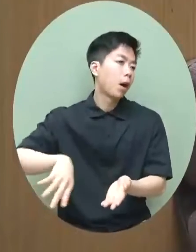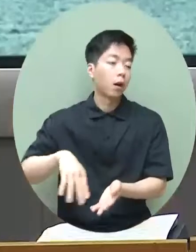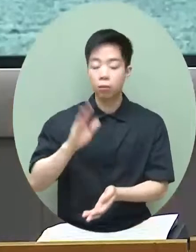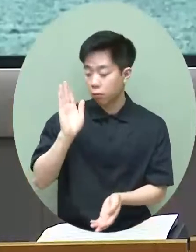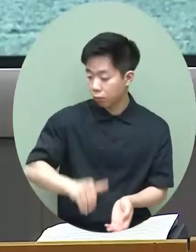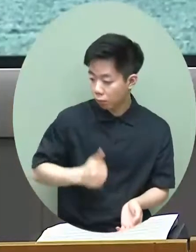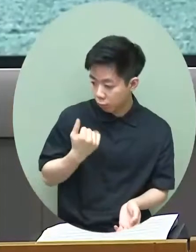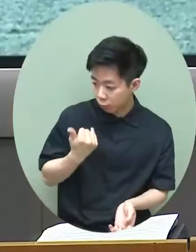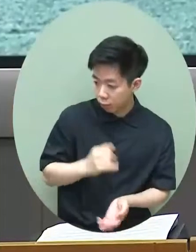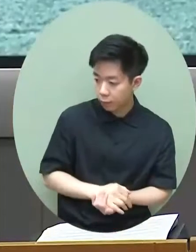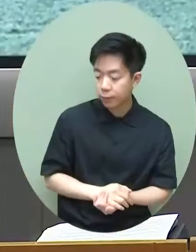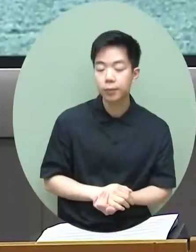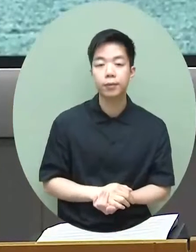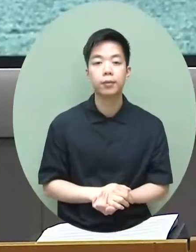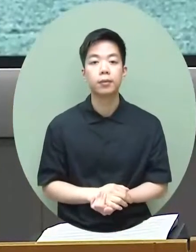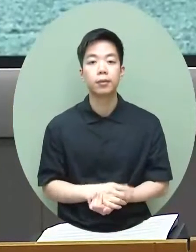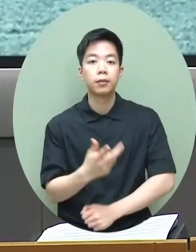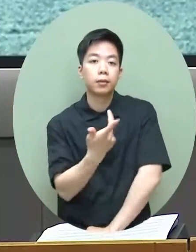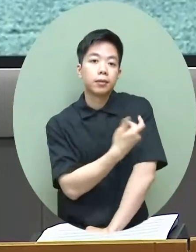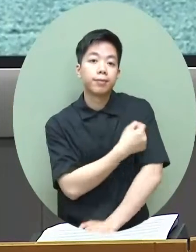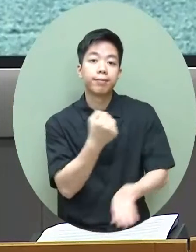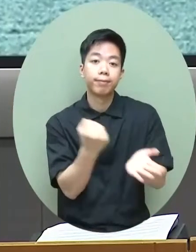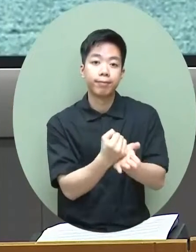vaccine pass is a good measure,